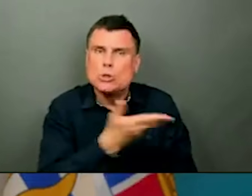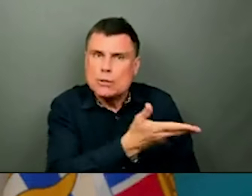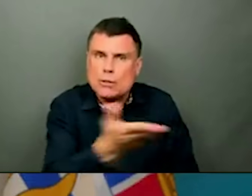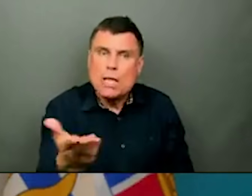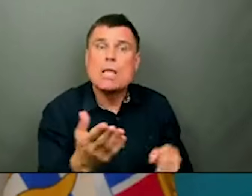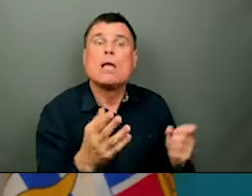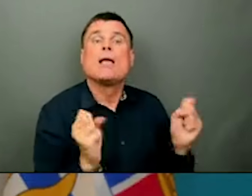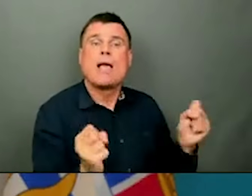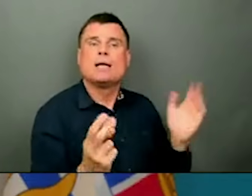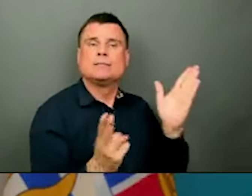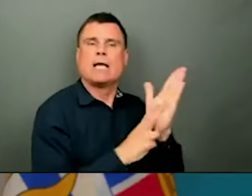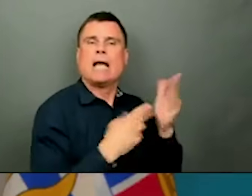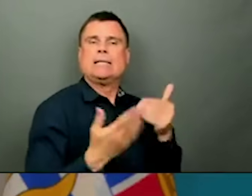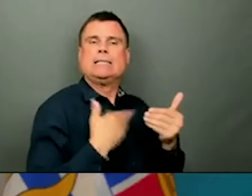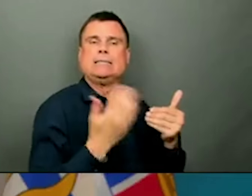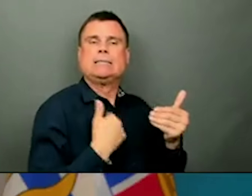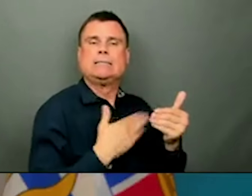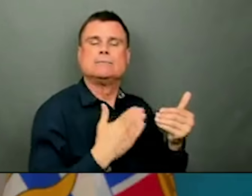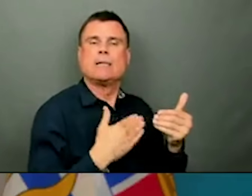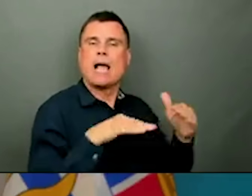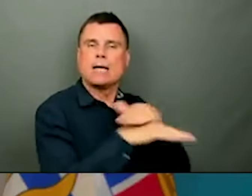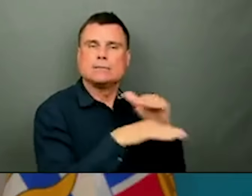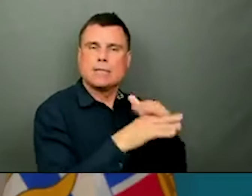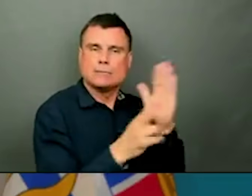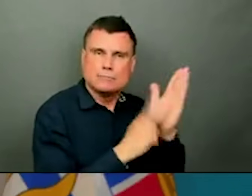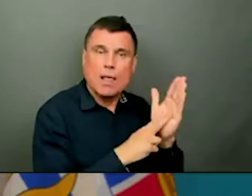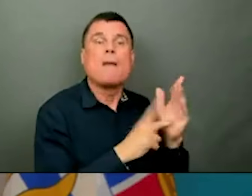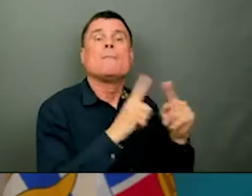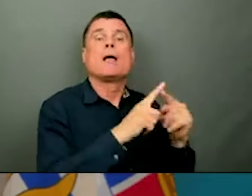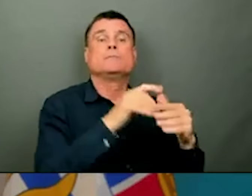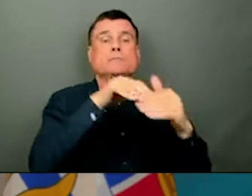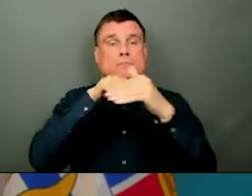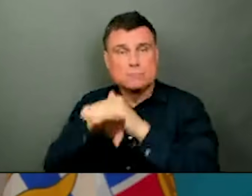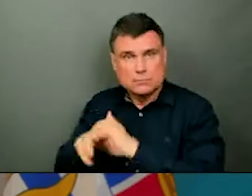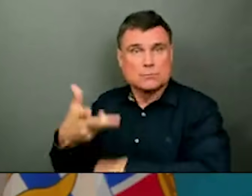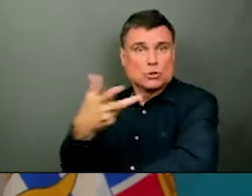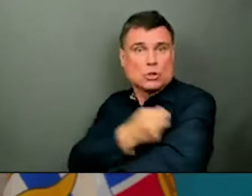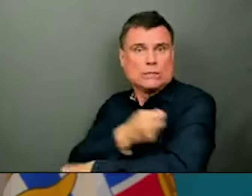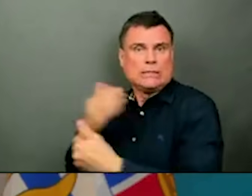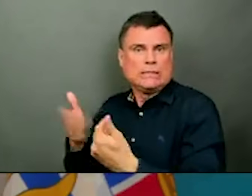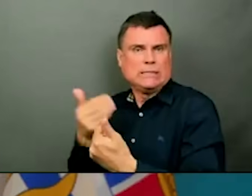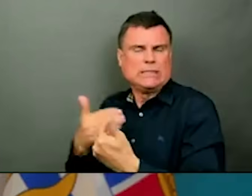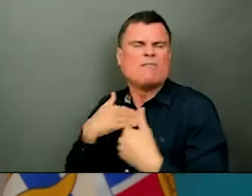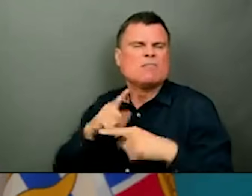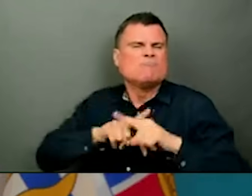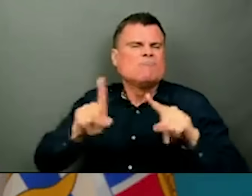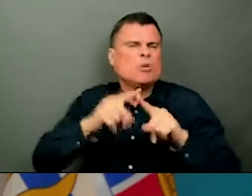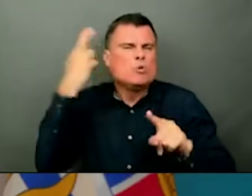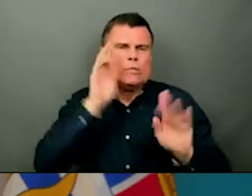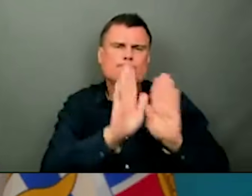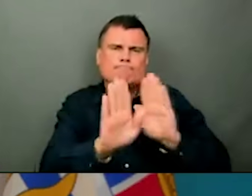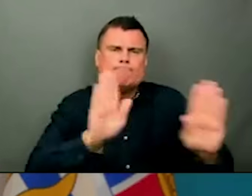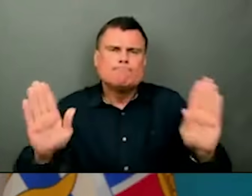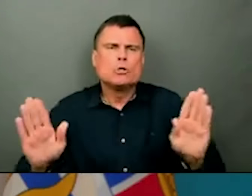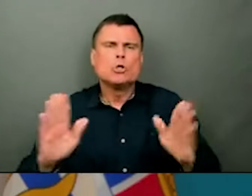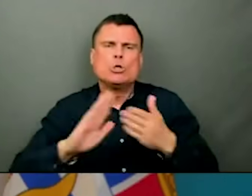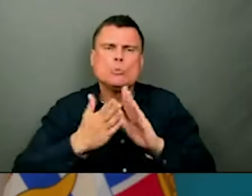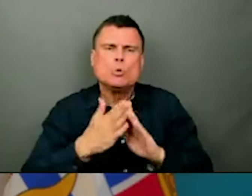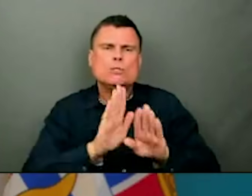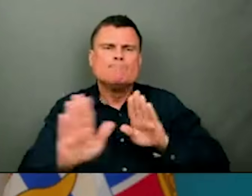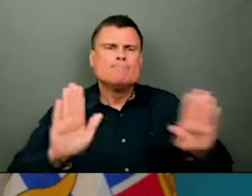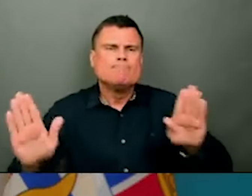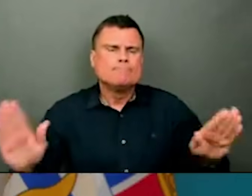people to do it, and the vaccine is accessible. So there's a whole variety of reasons, and I think it varies a little bit by different